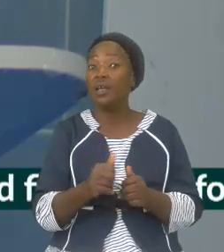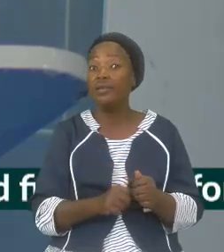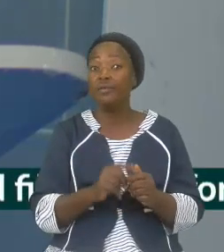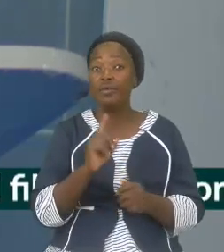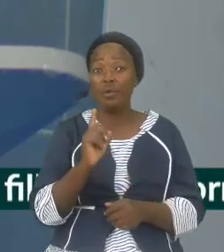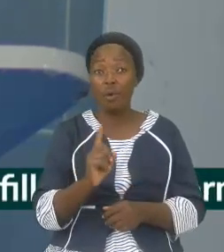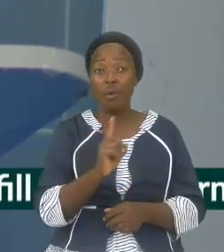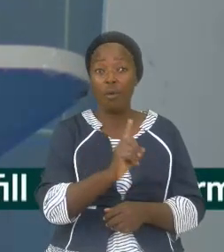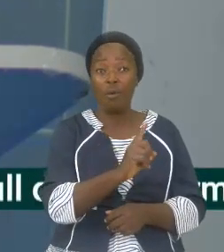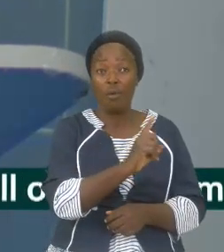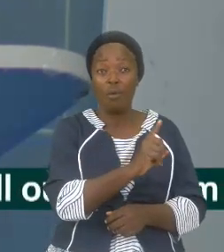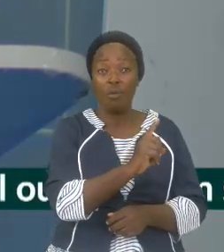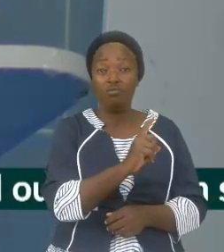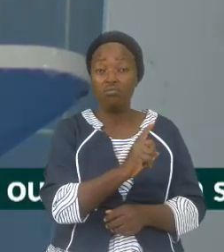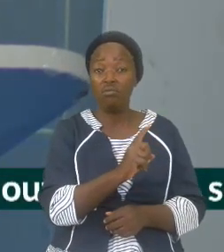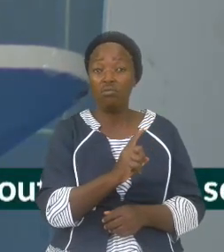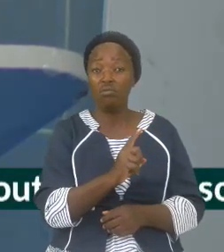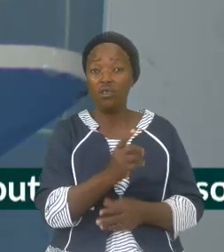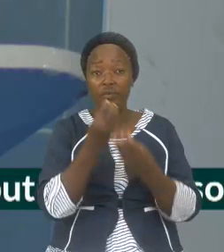everyone's data is captured.